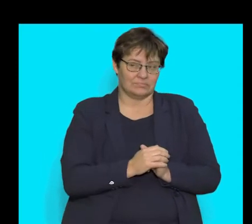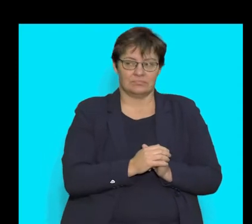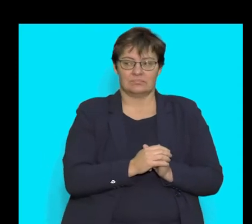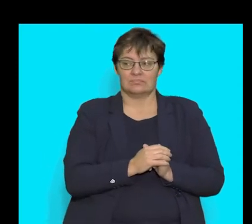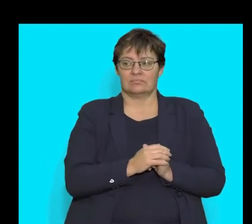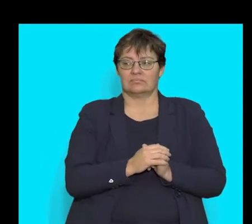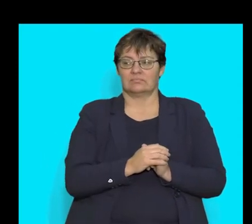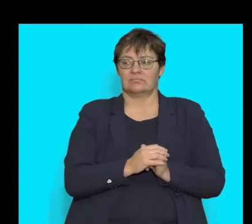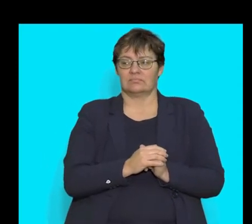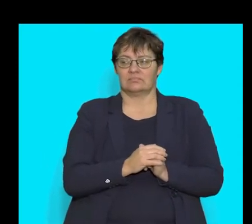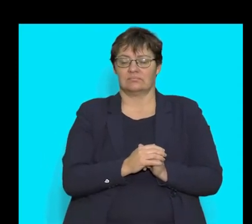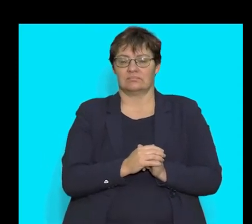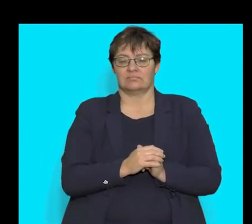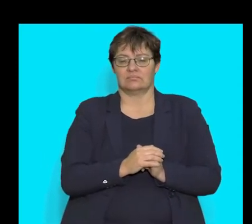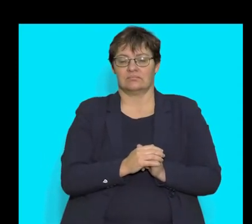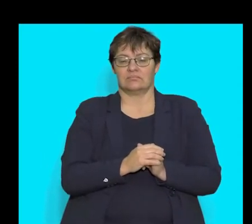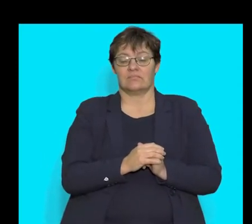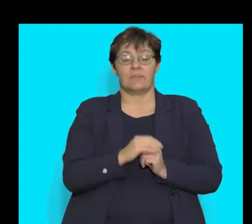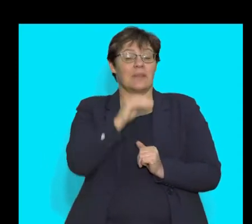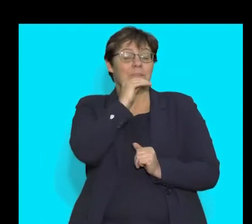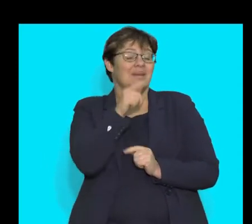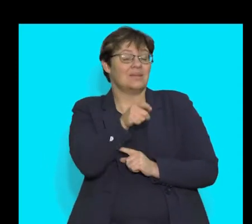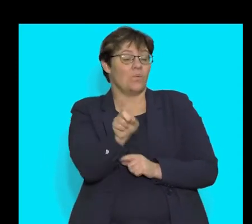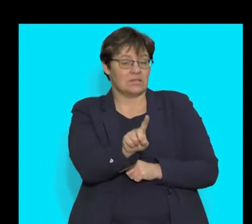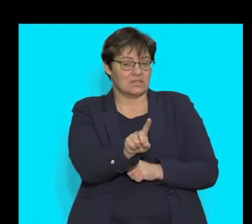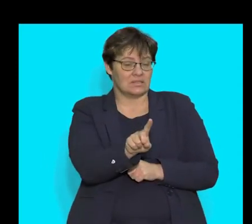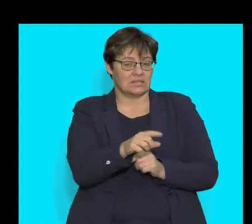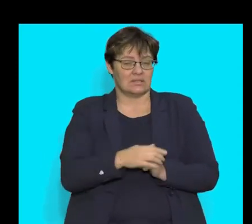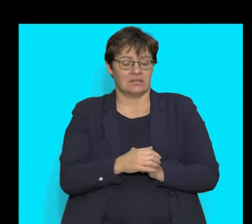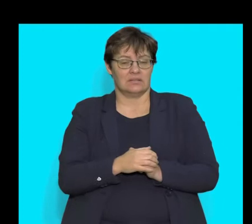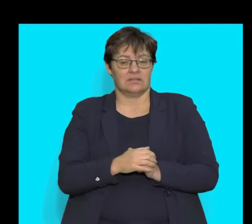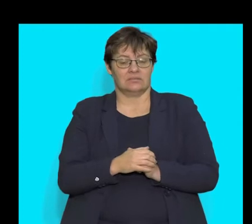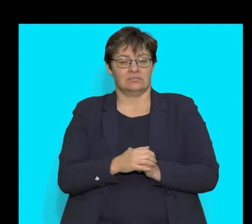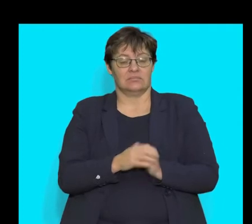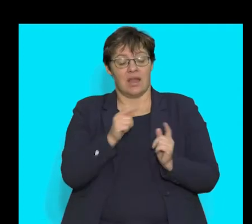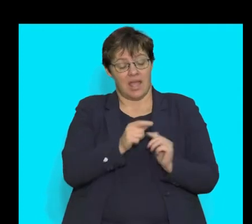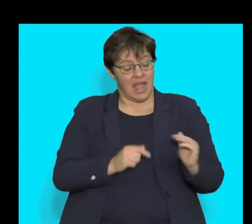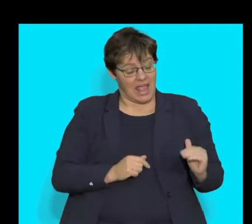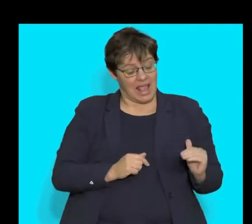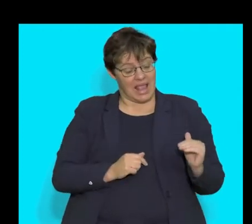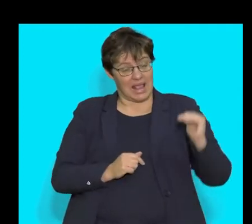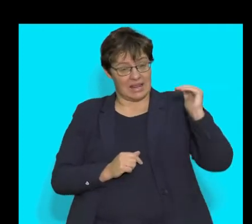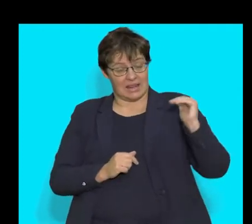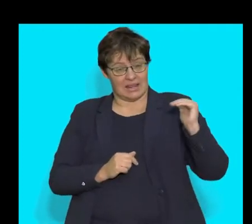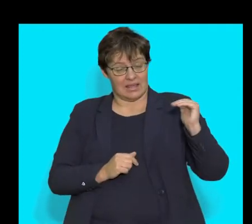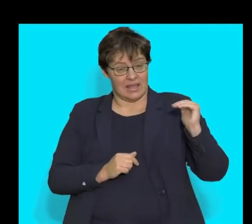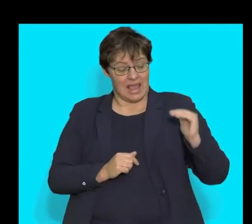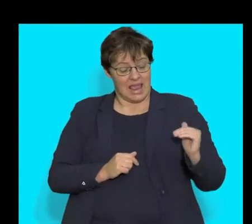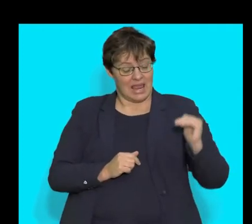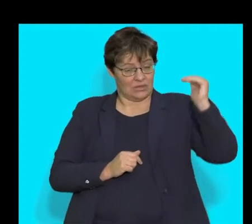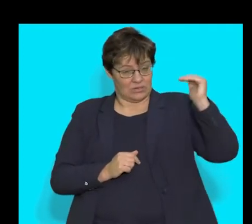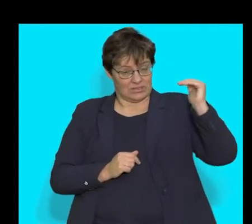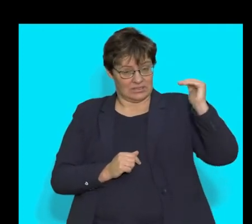directly proportional. What it means is that if you increase the